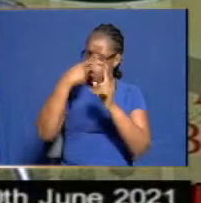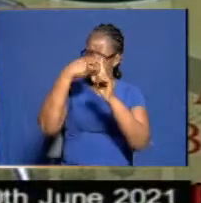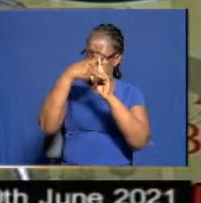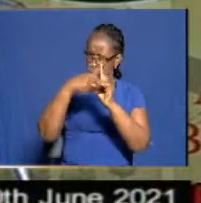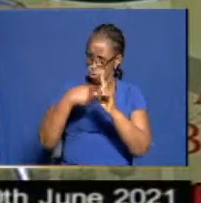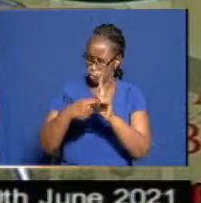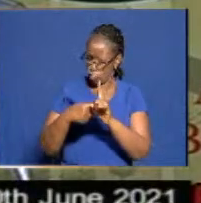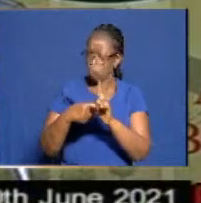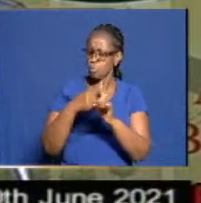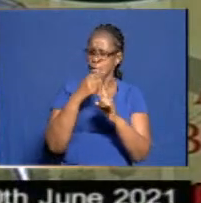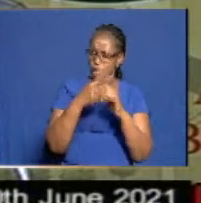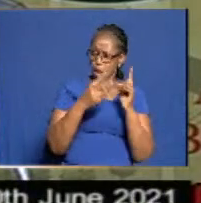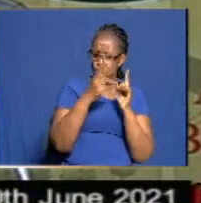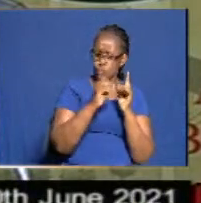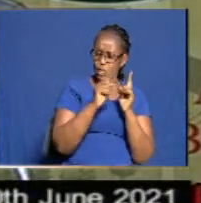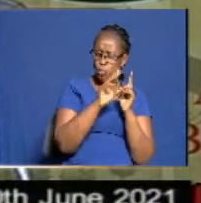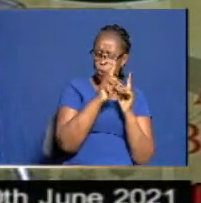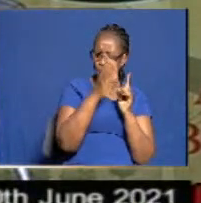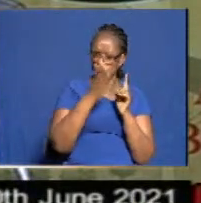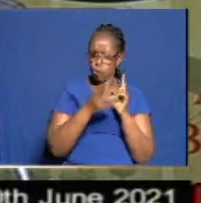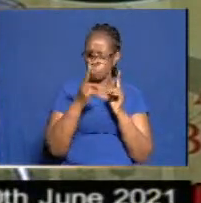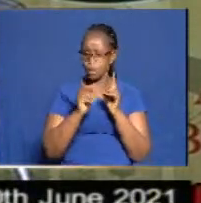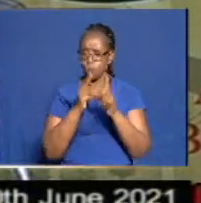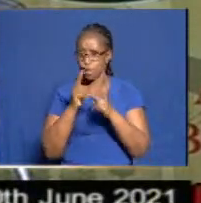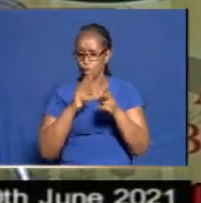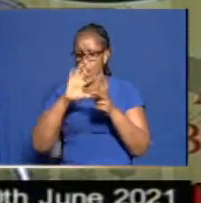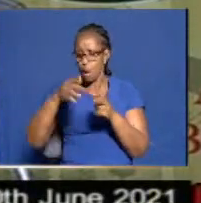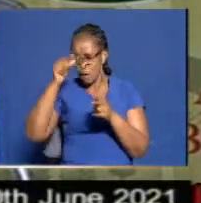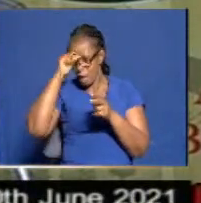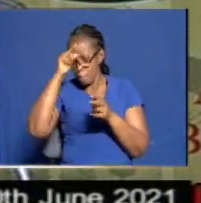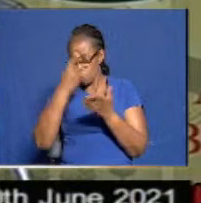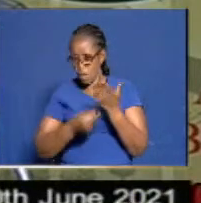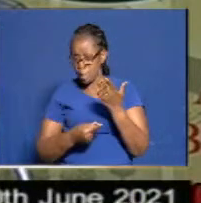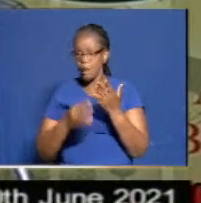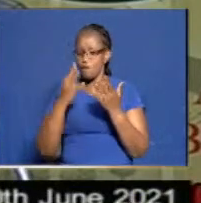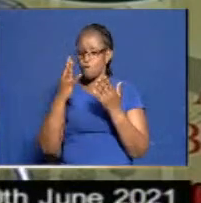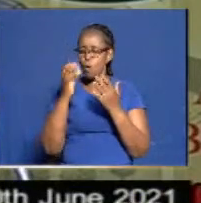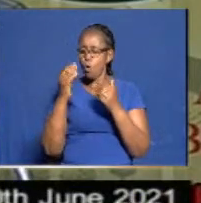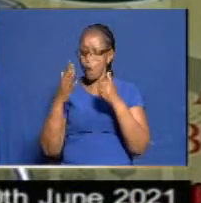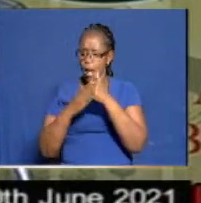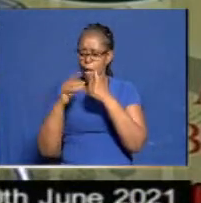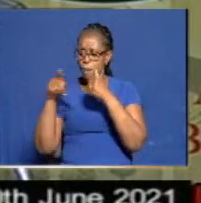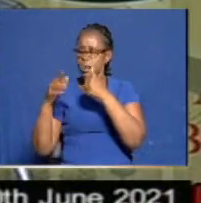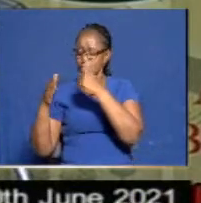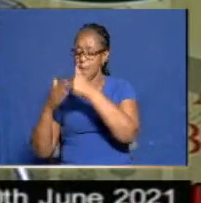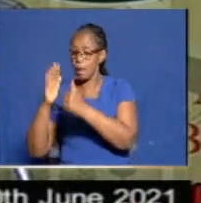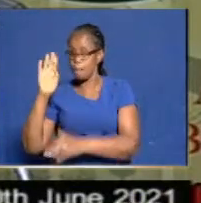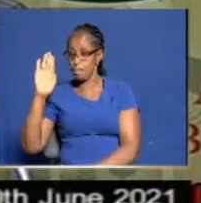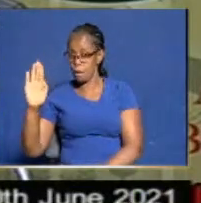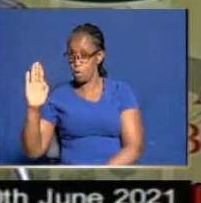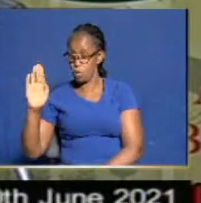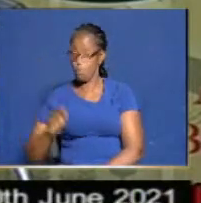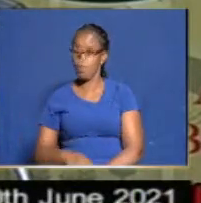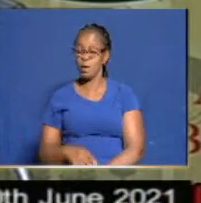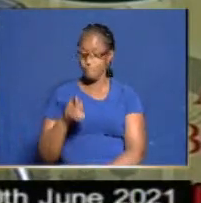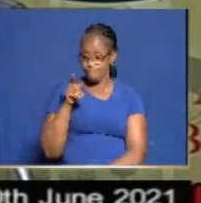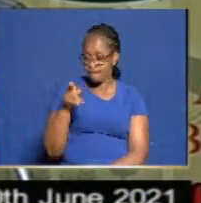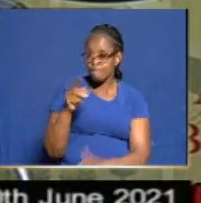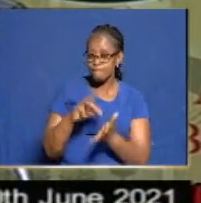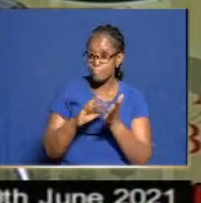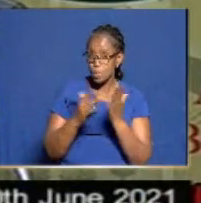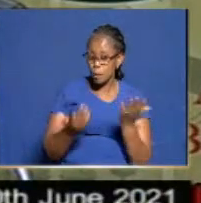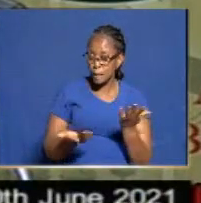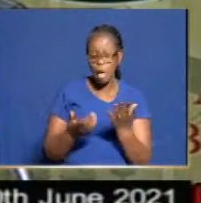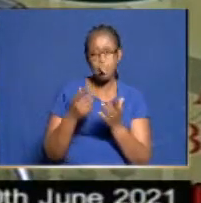financial year 2021-22 to KES 409.9 billion. Indeed, this marks a